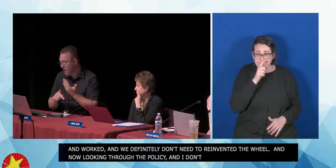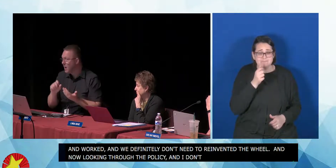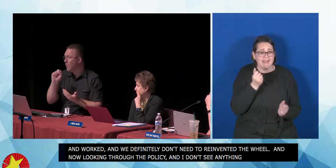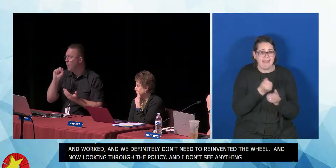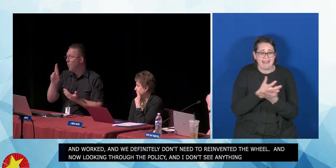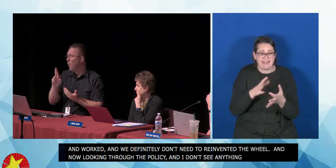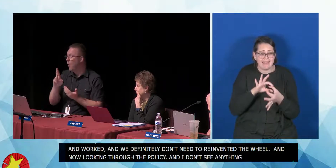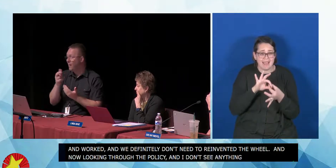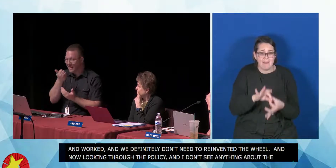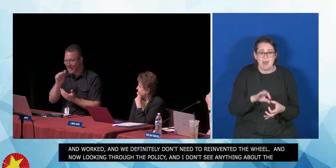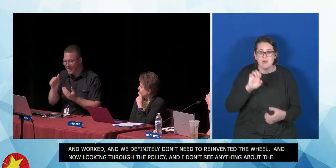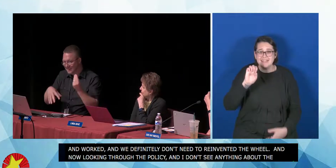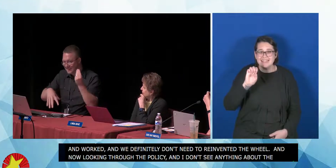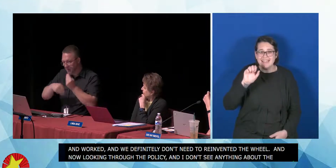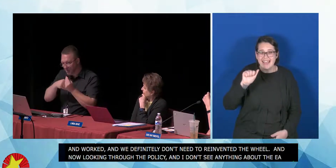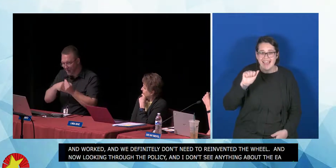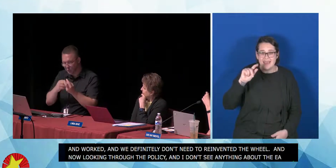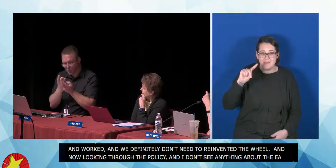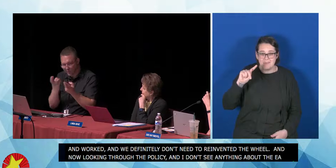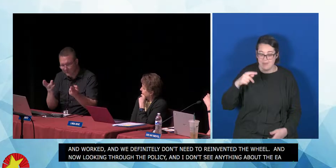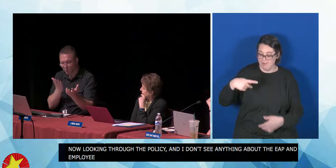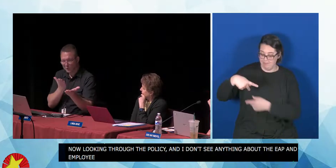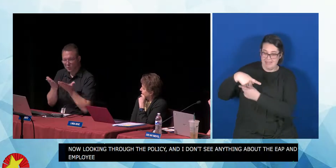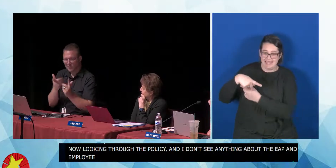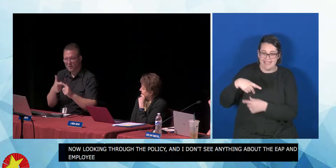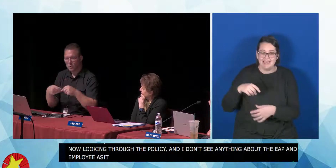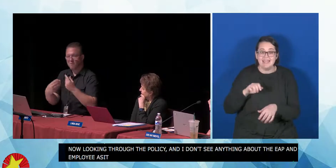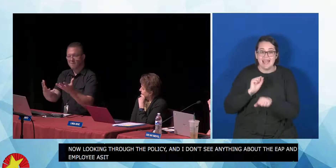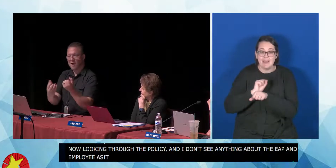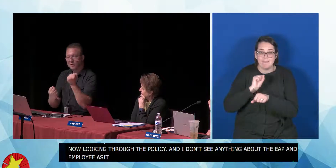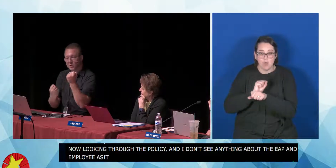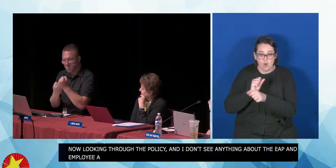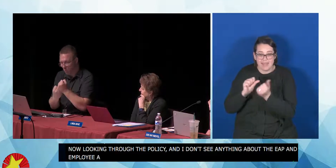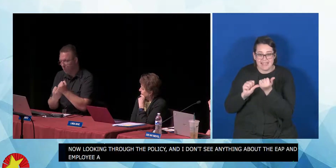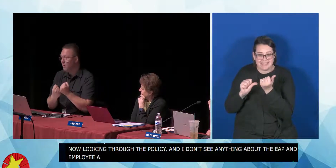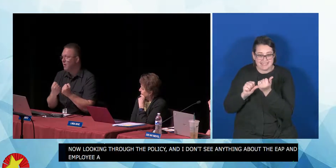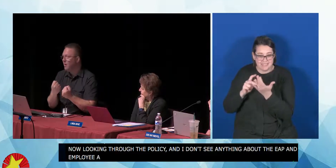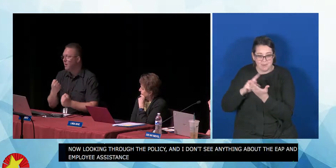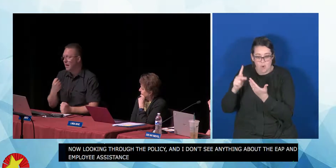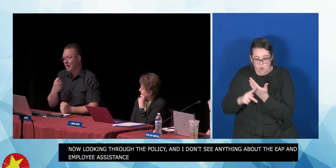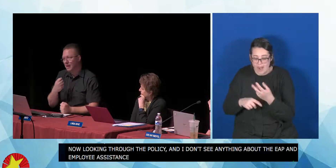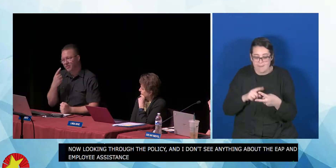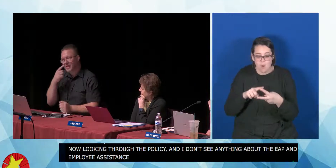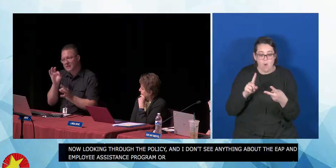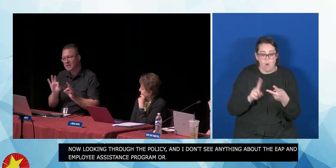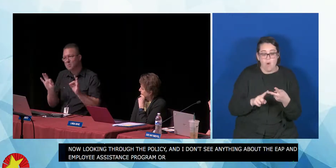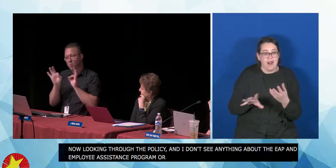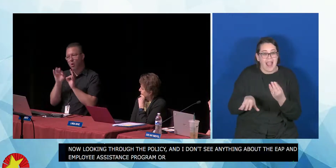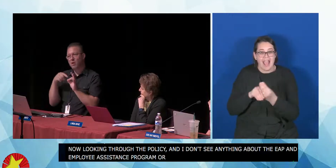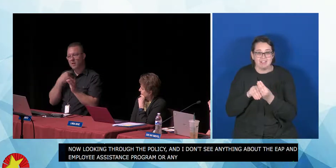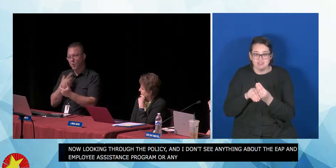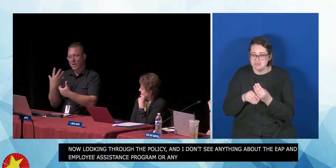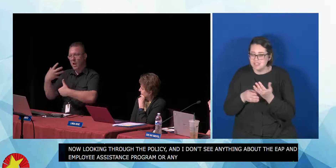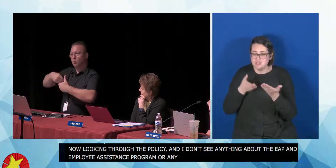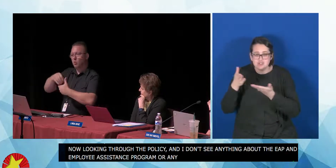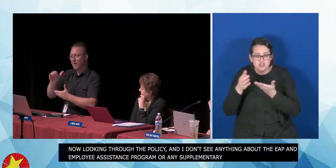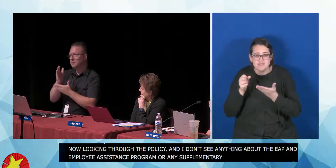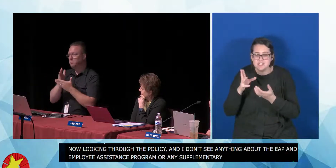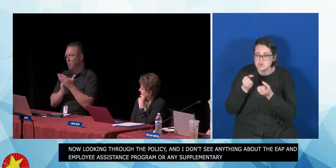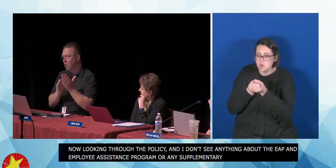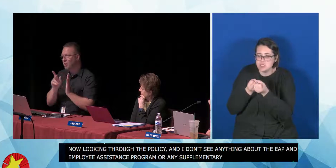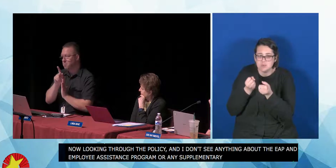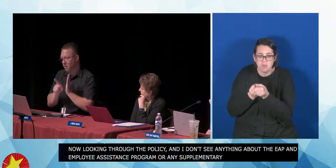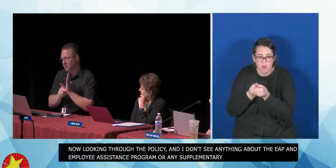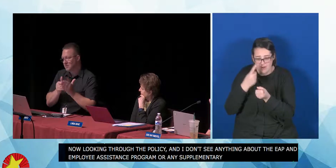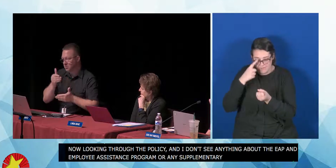Employee Assistance Program, or any supplementary resources or services to provide support. I think it would